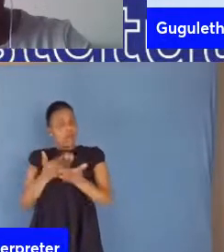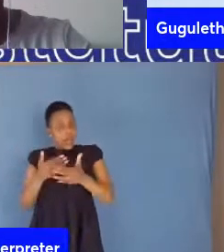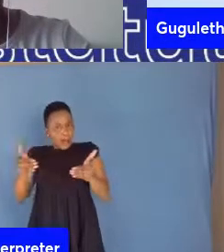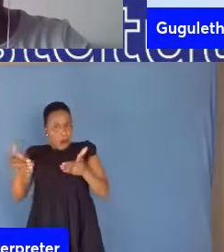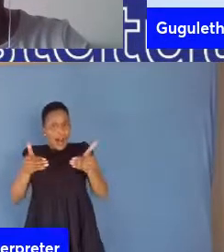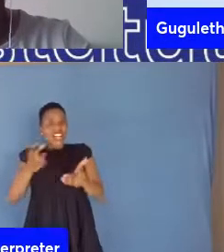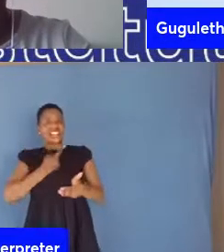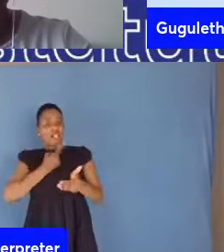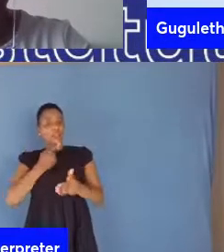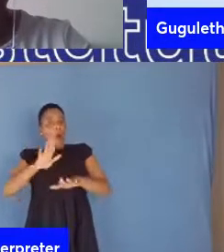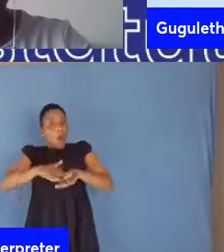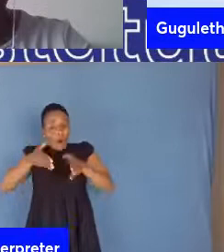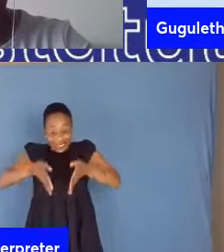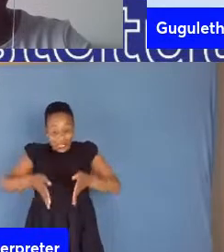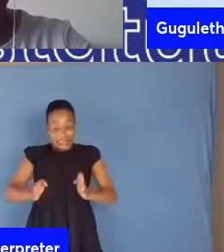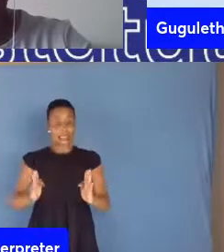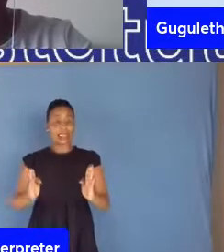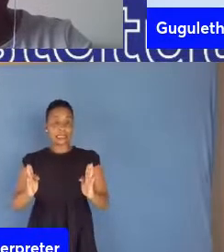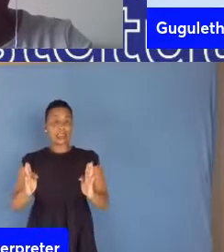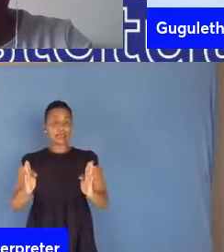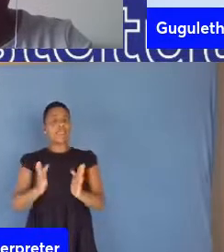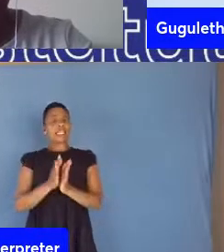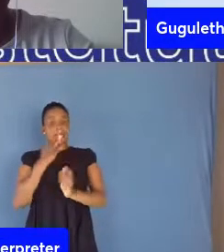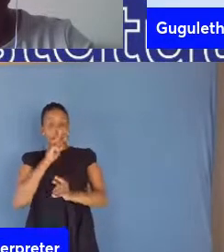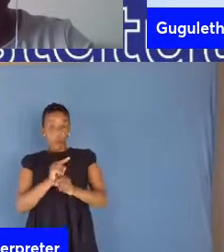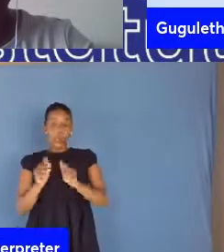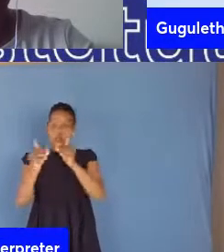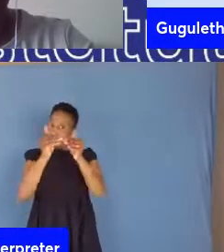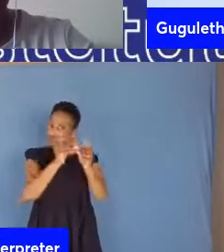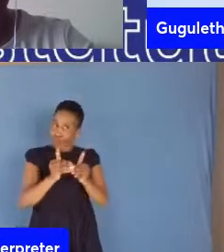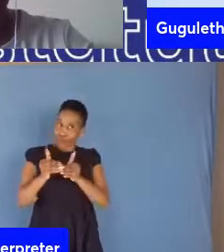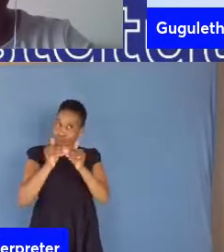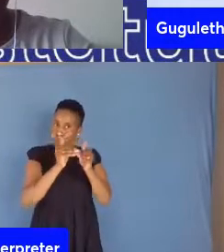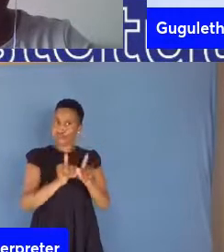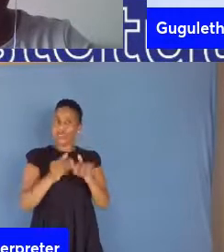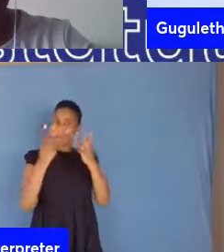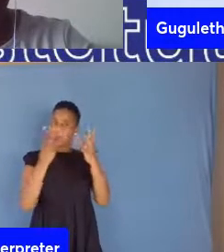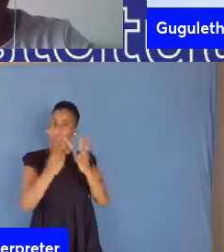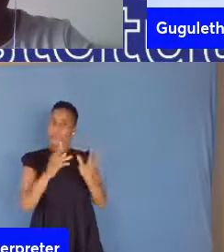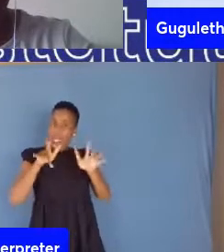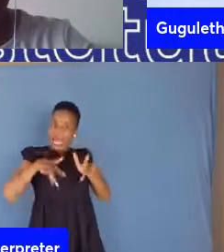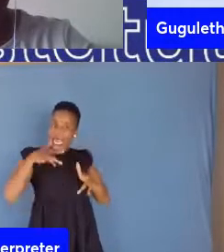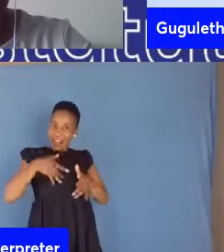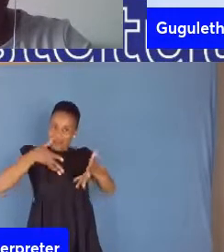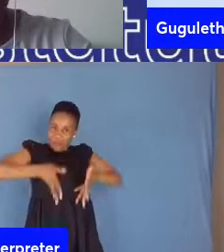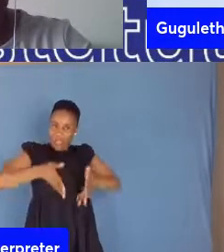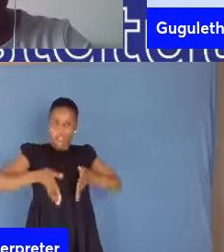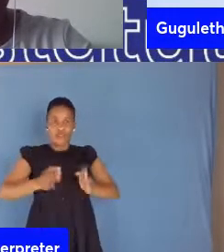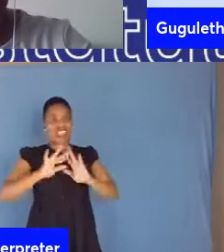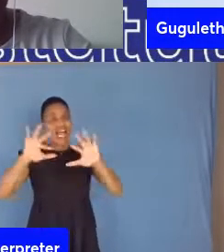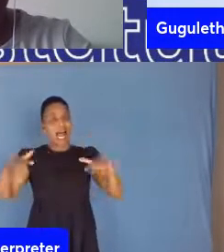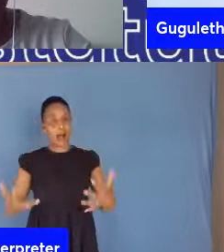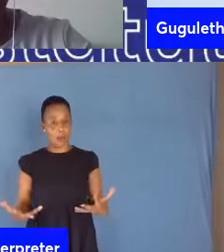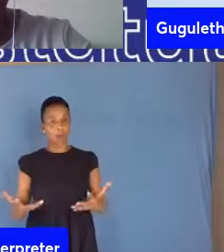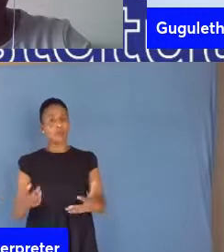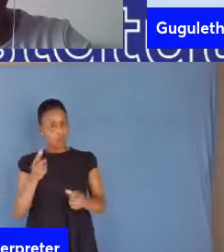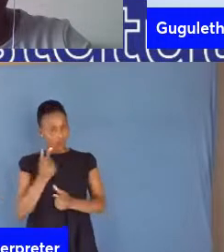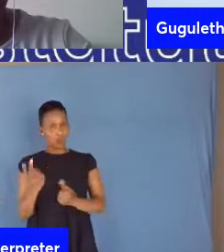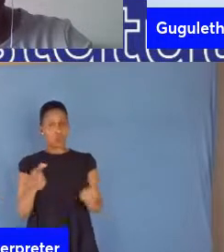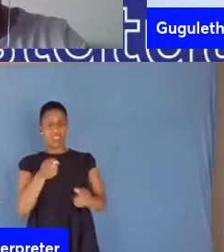streets. How do we take care of the people who live on the street? We can do that.